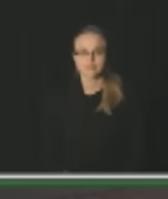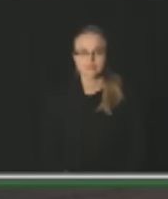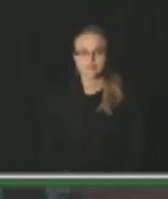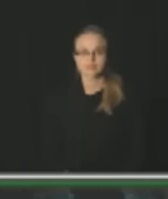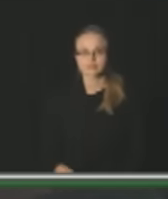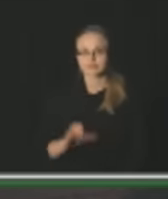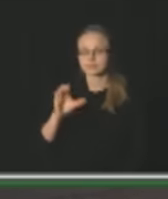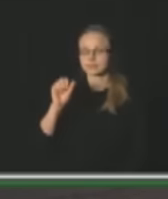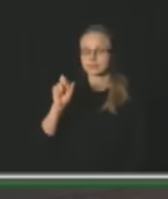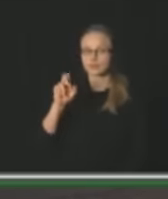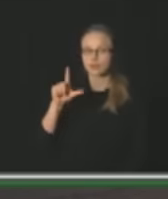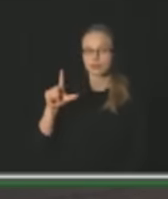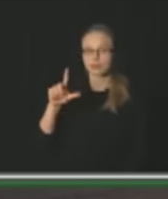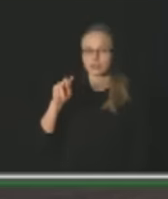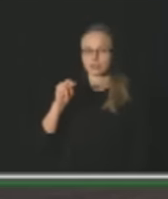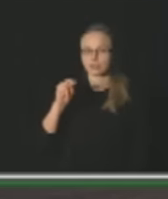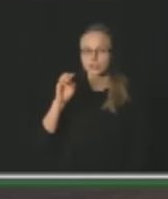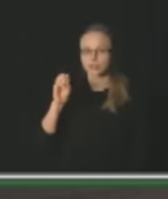Carl Newman.